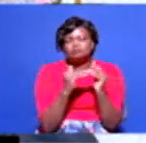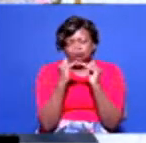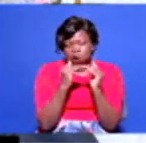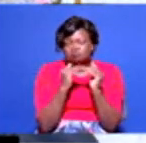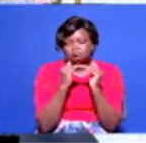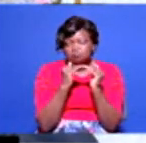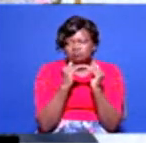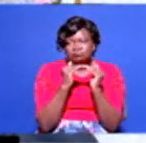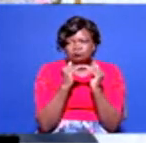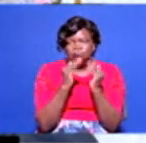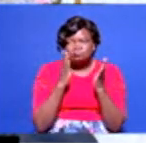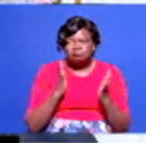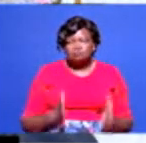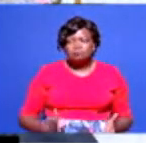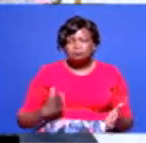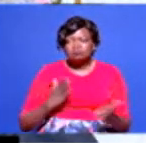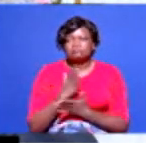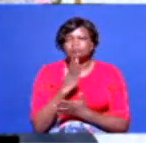human rights.